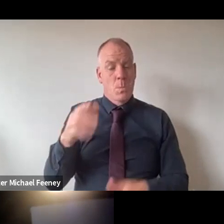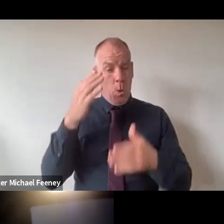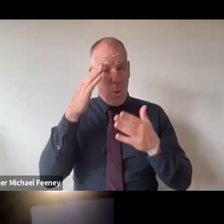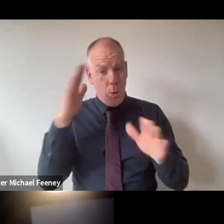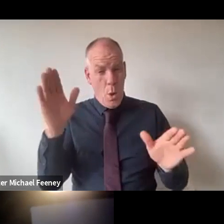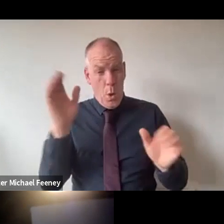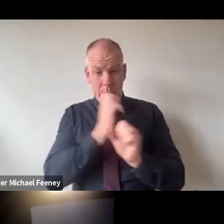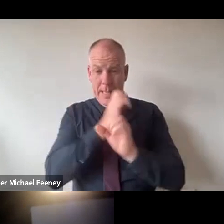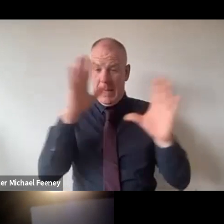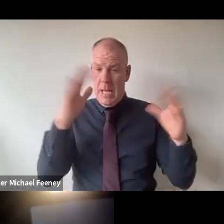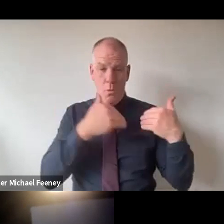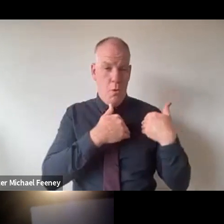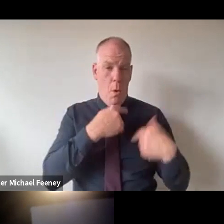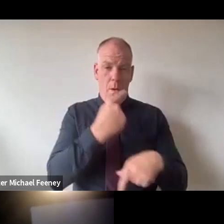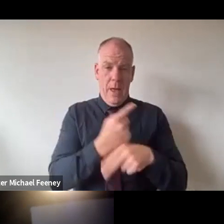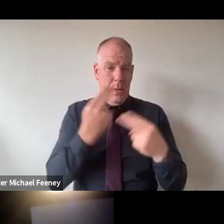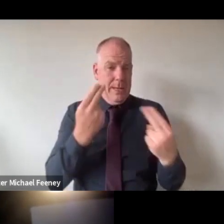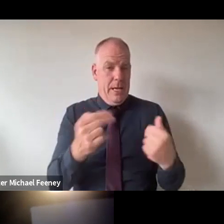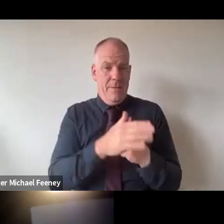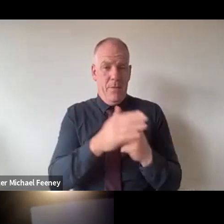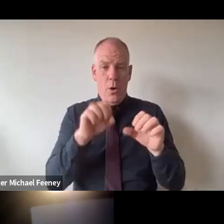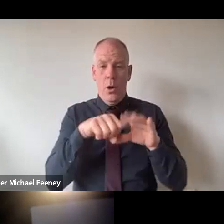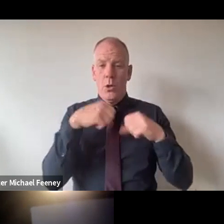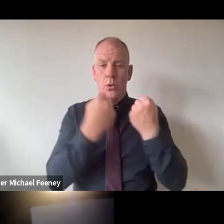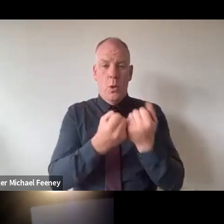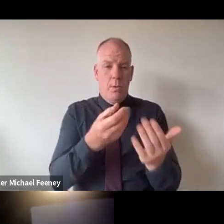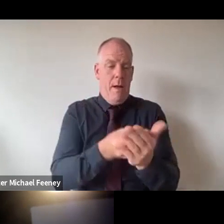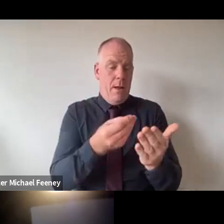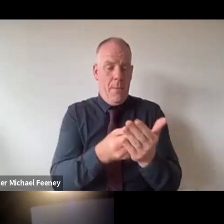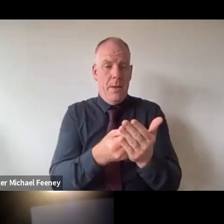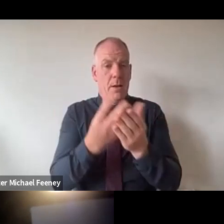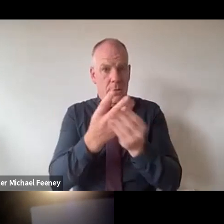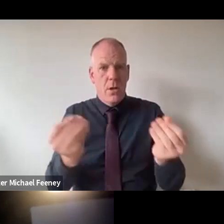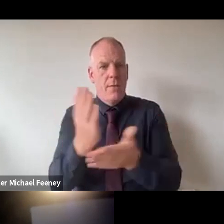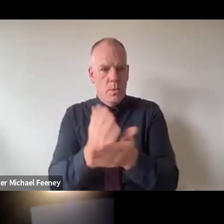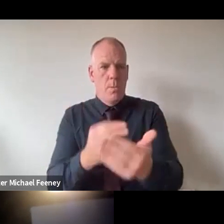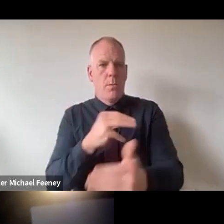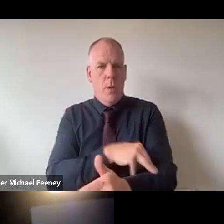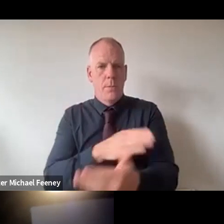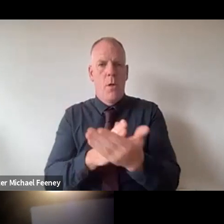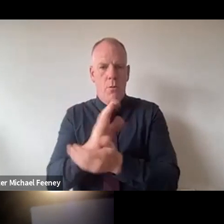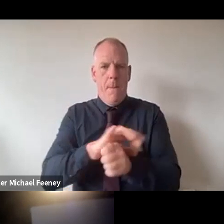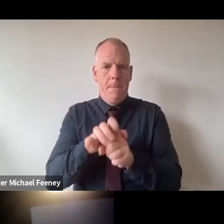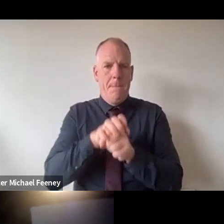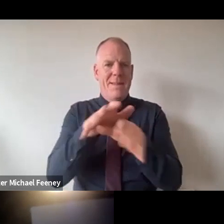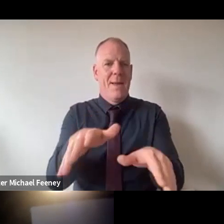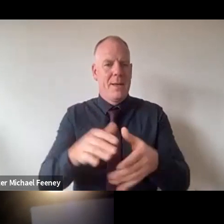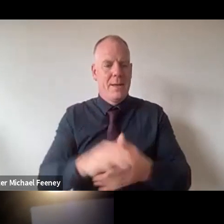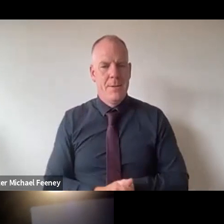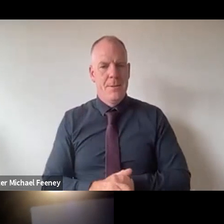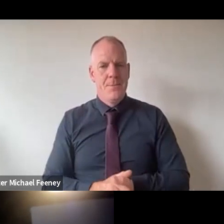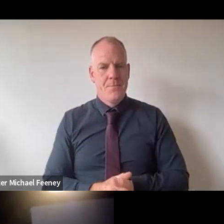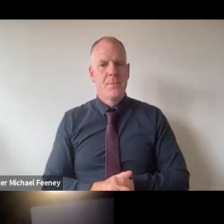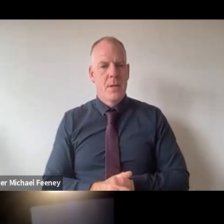the important role that a socioeconomic ground can play in addressing issues that arise during a pandemic and the